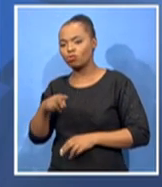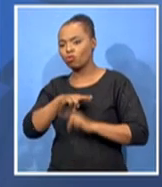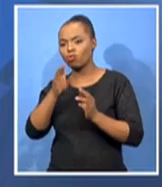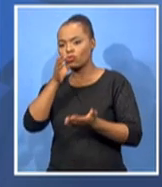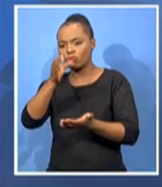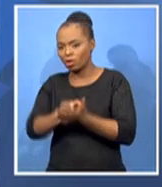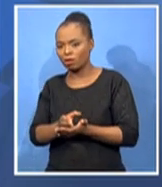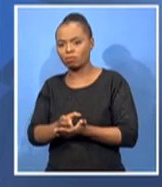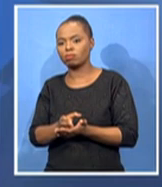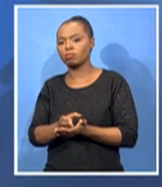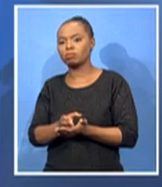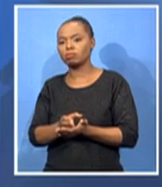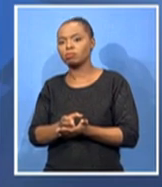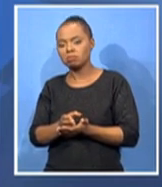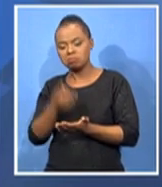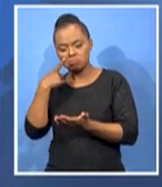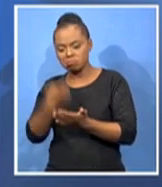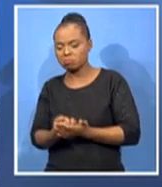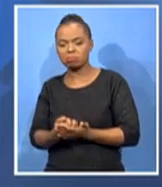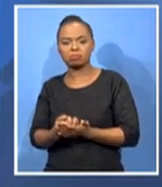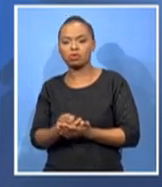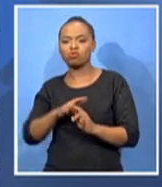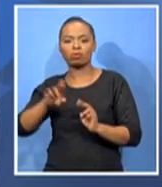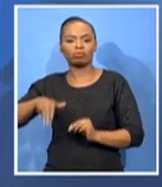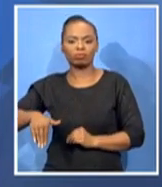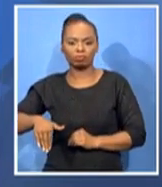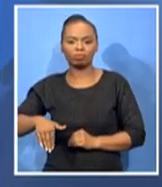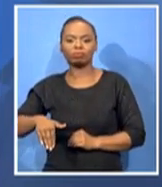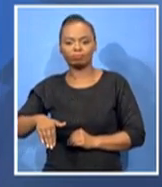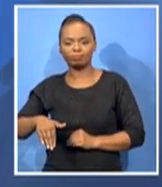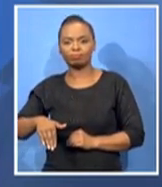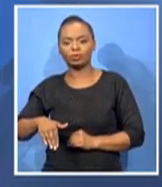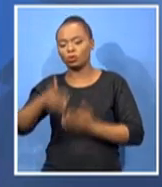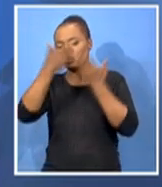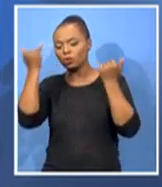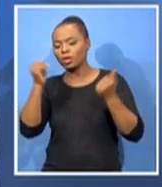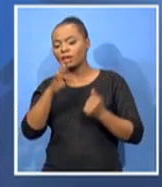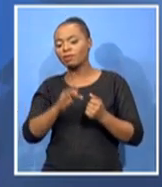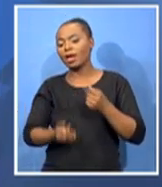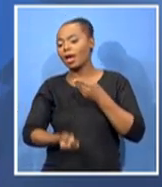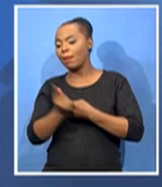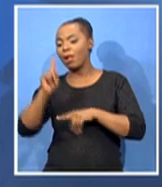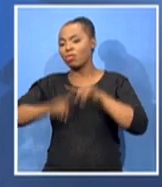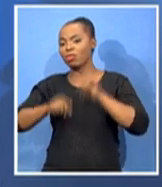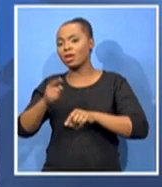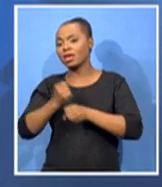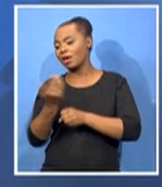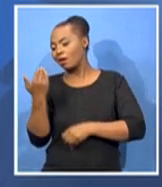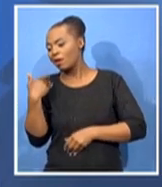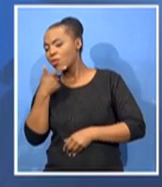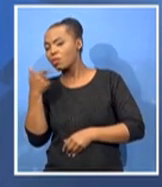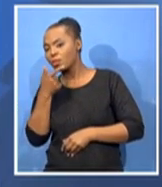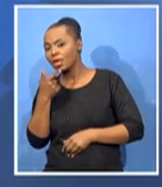cannot say whether or not it's linked to the incident that happened earlier this year. Of course, once we're able to interview